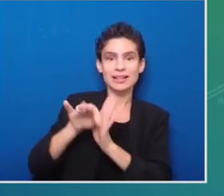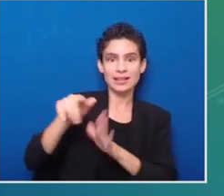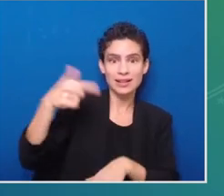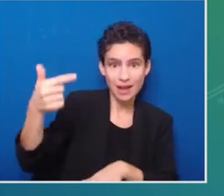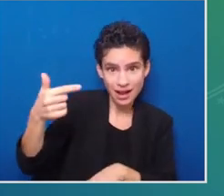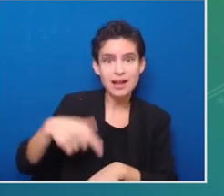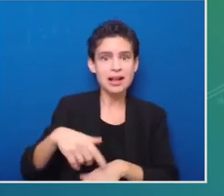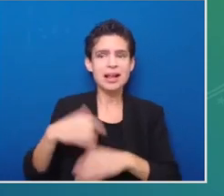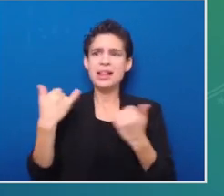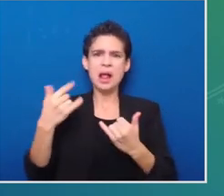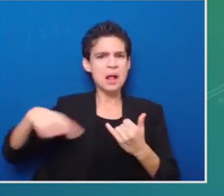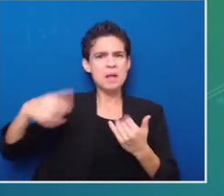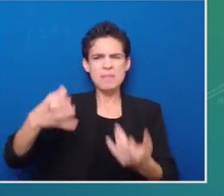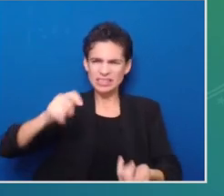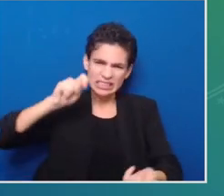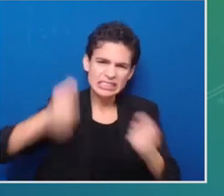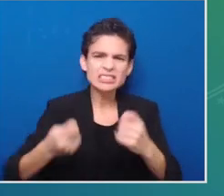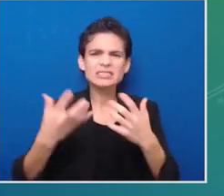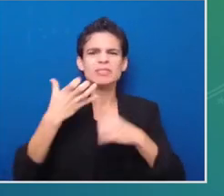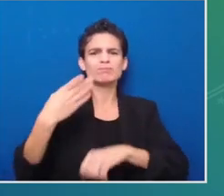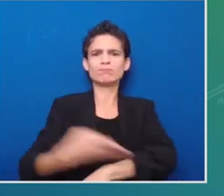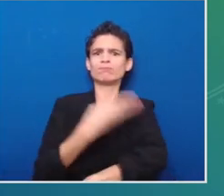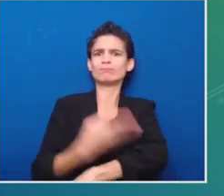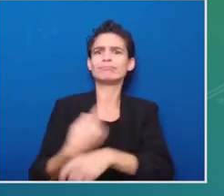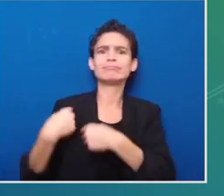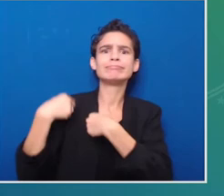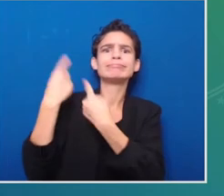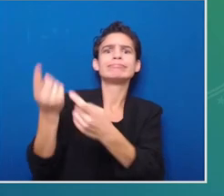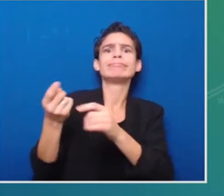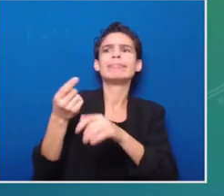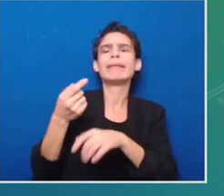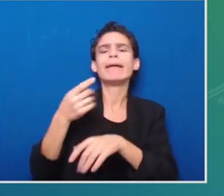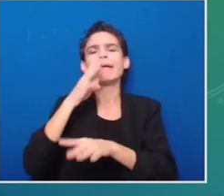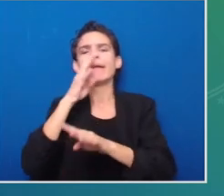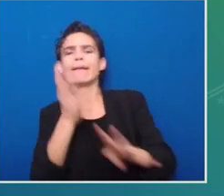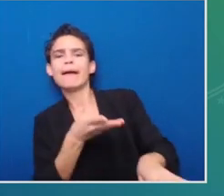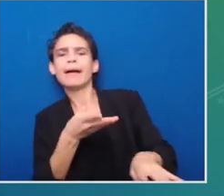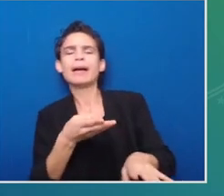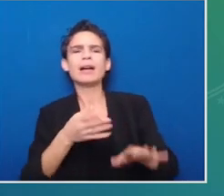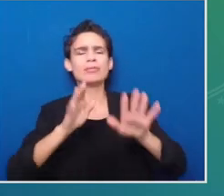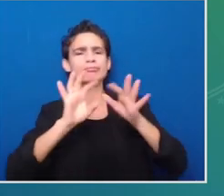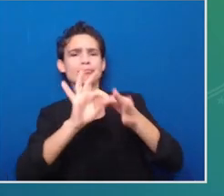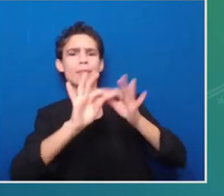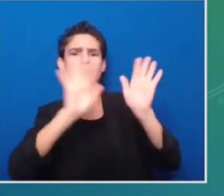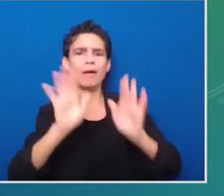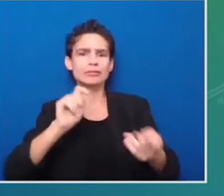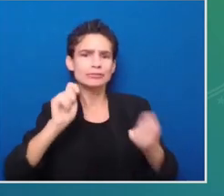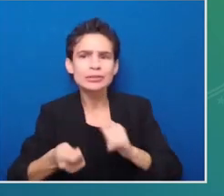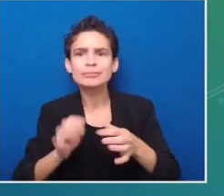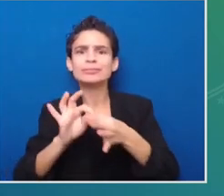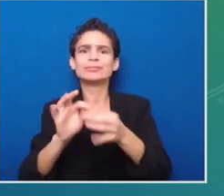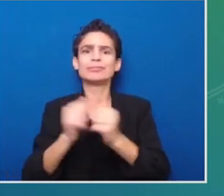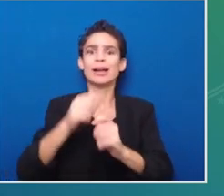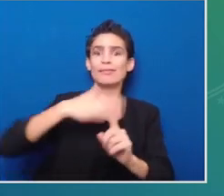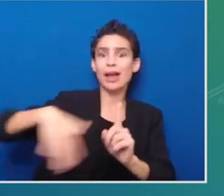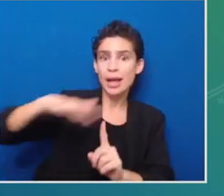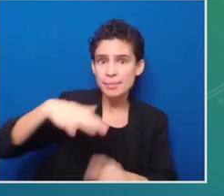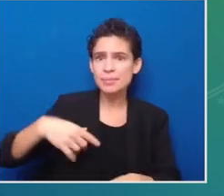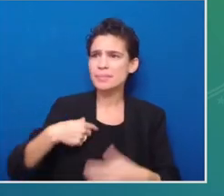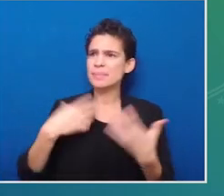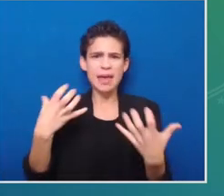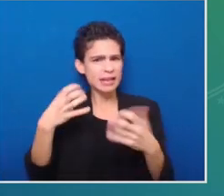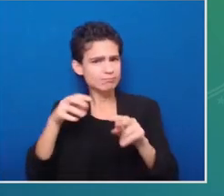the burdens of environmental negligence. And we will ensure that the decisions at Interior